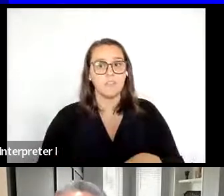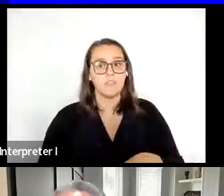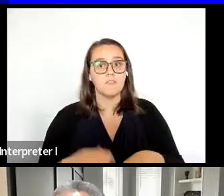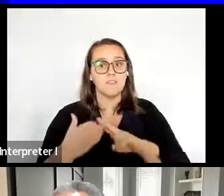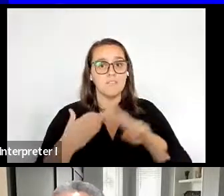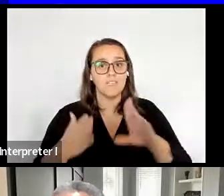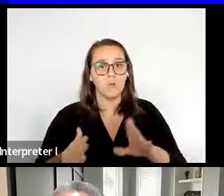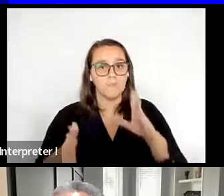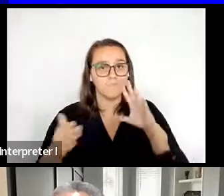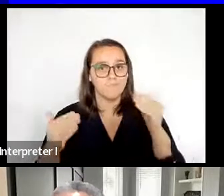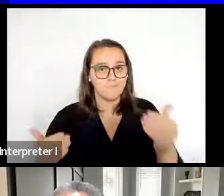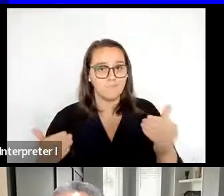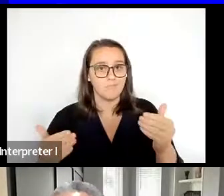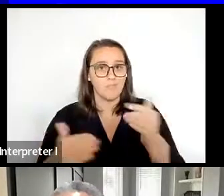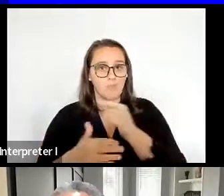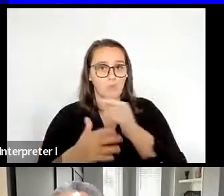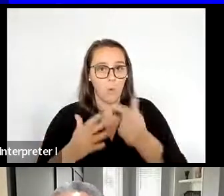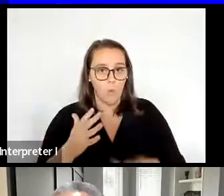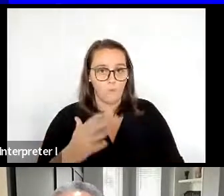roll?